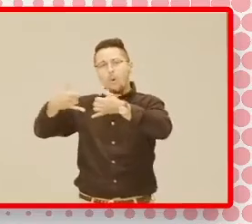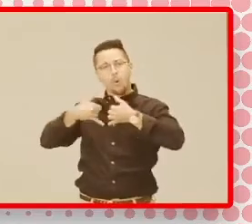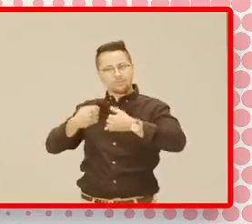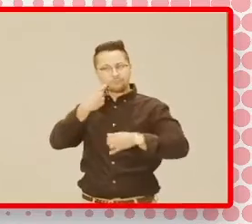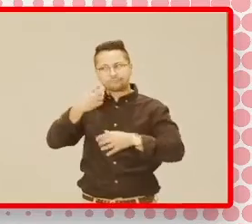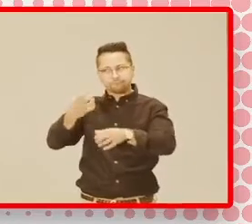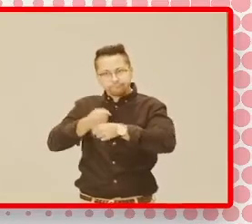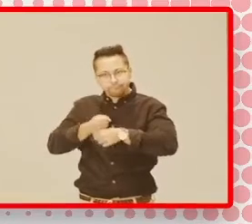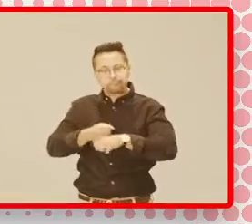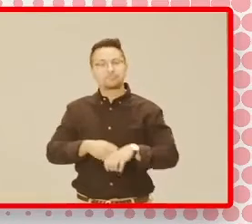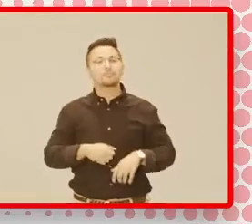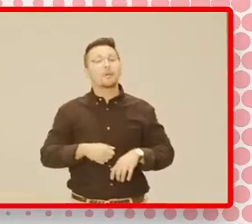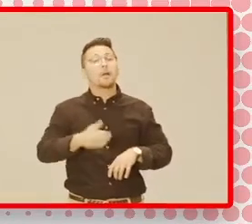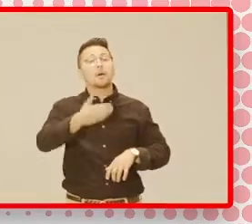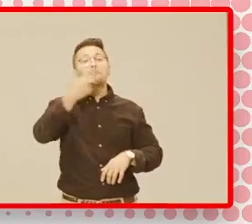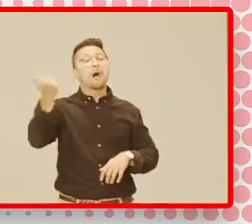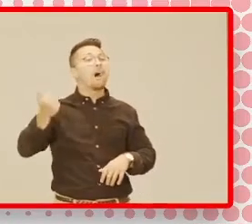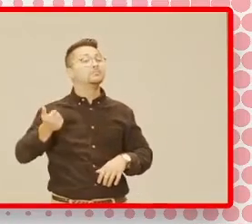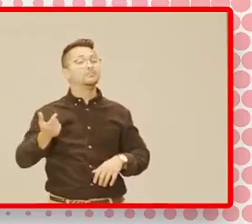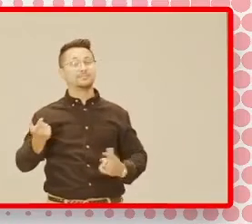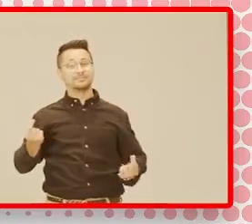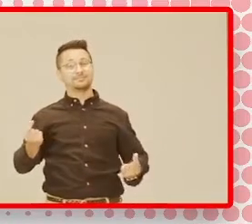And best of all,